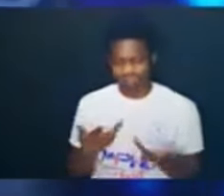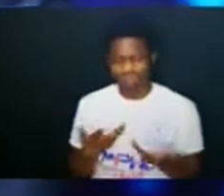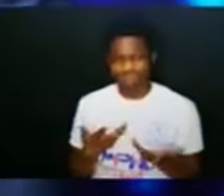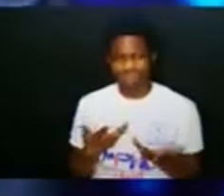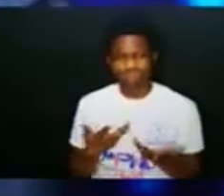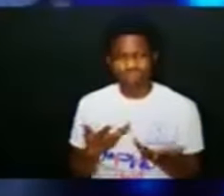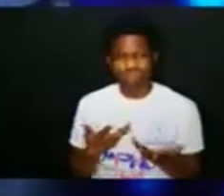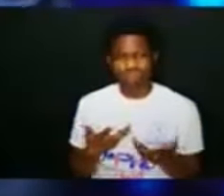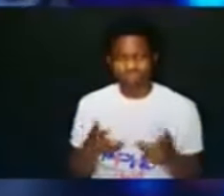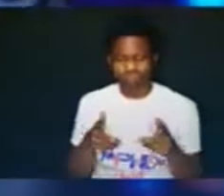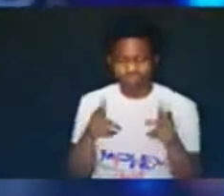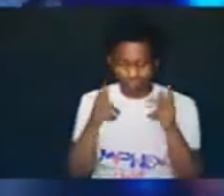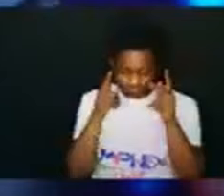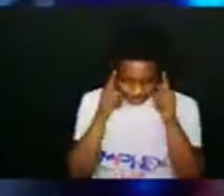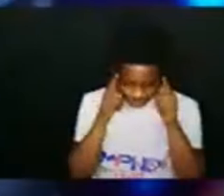Paul,